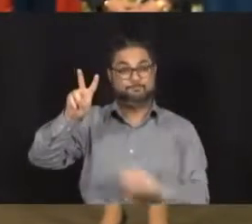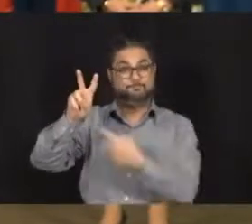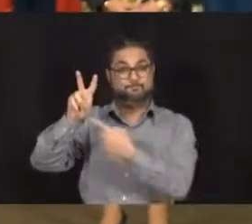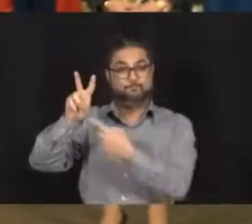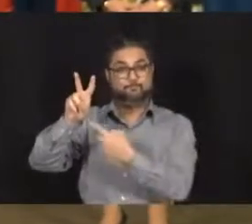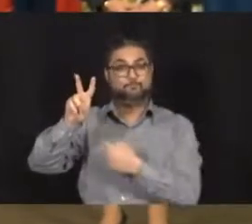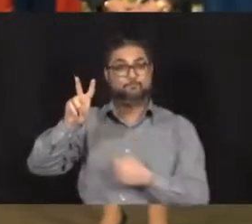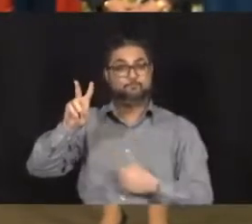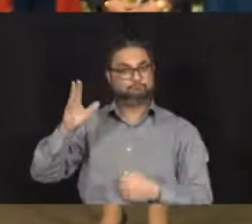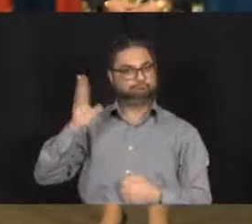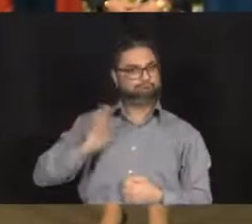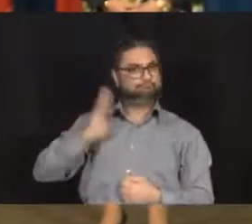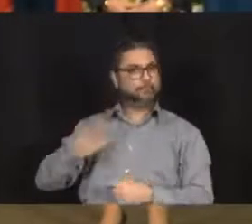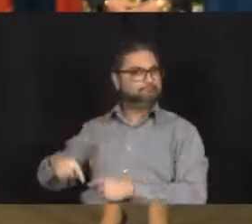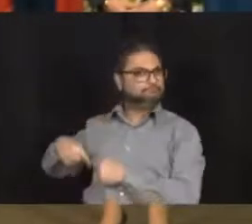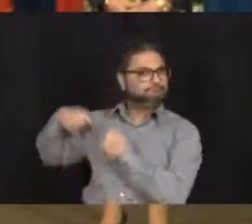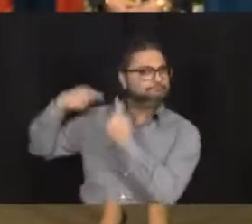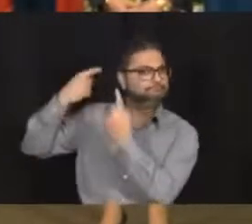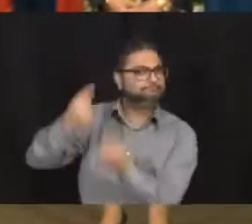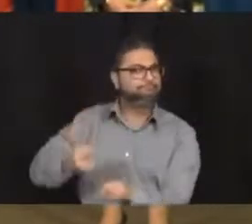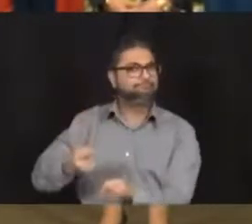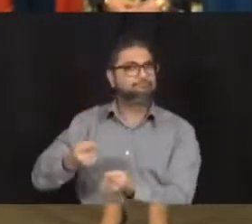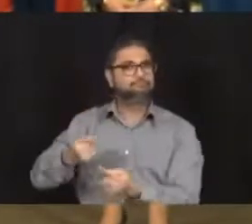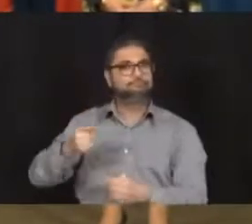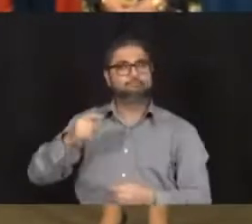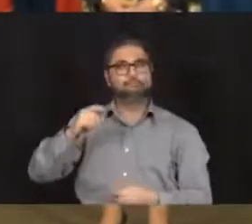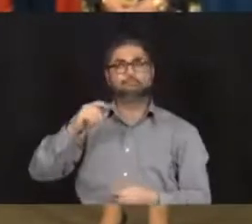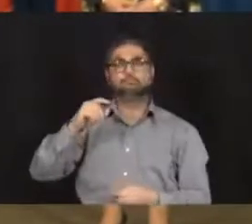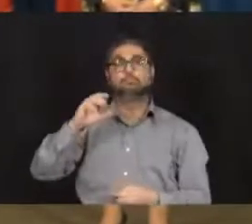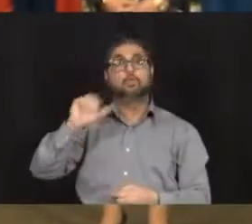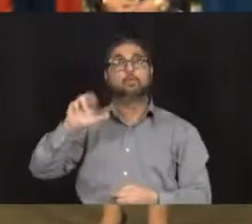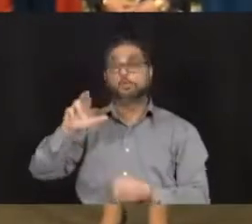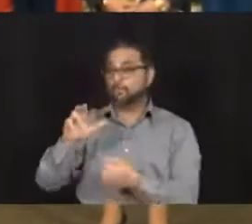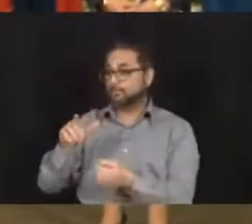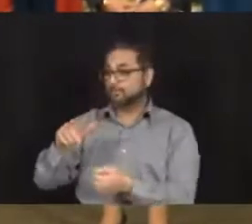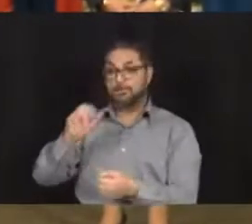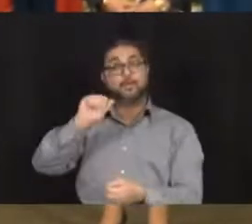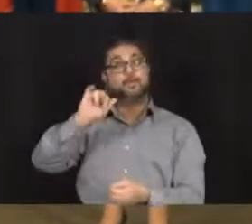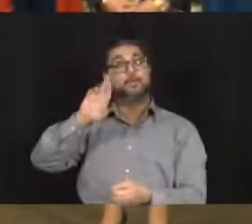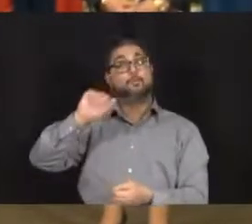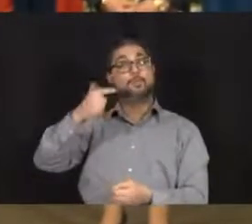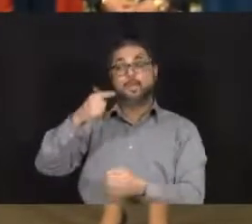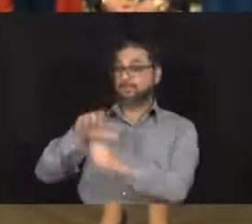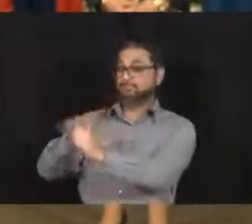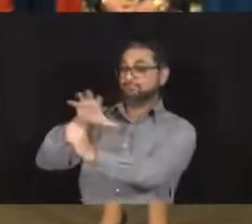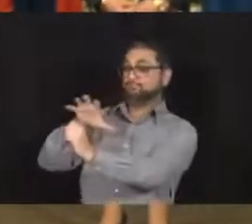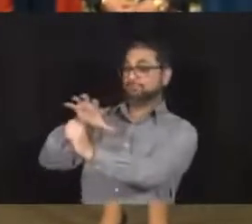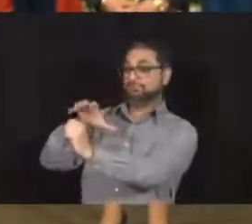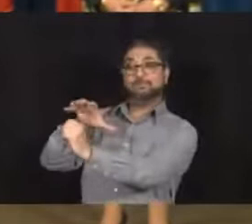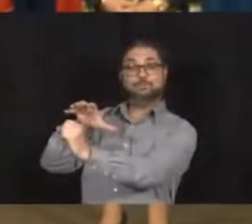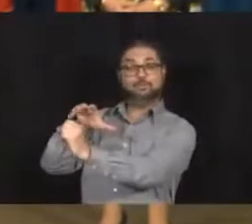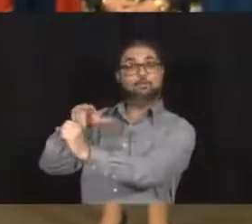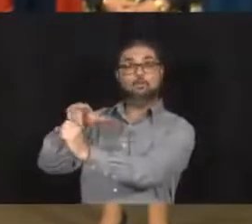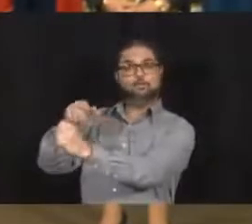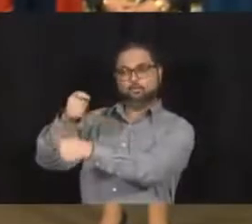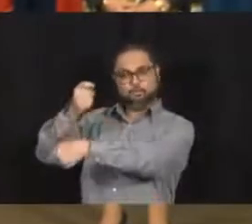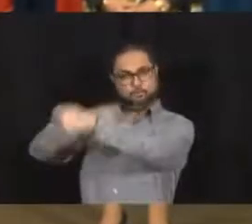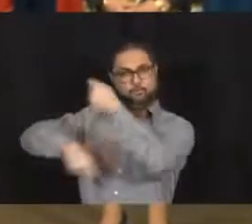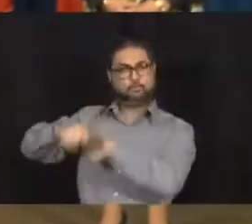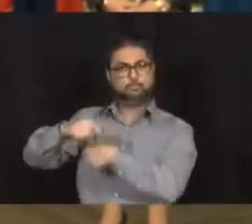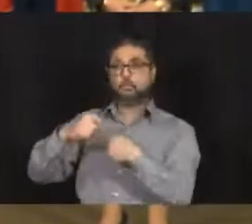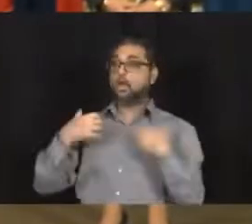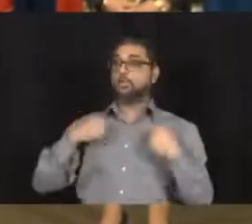cars. Now they have approval from Health Canada to make surgical gowns. The Canadian emergency